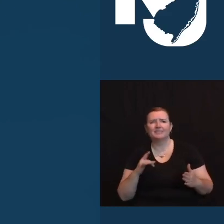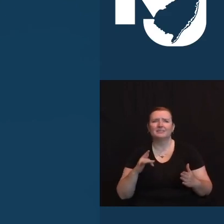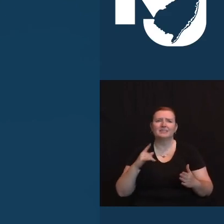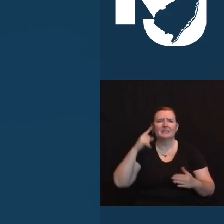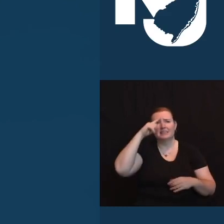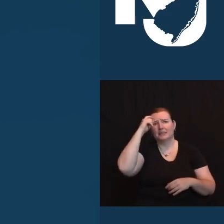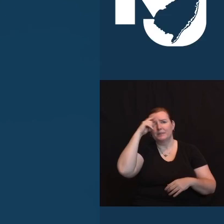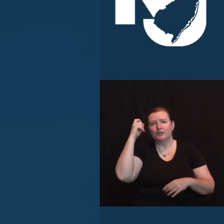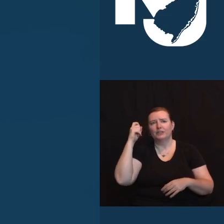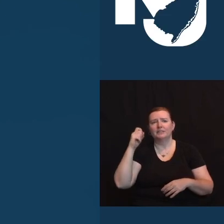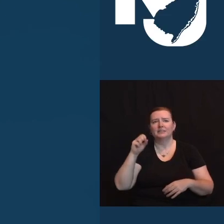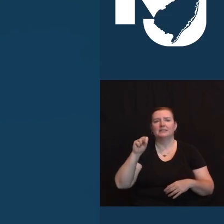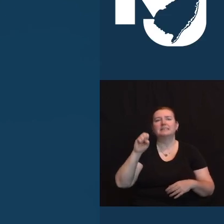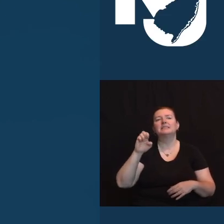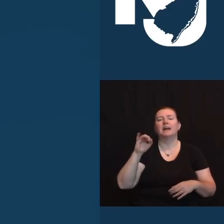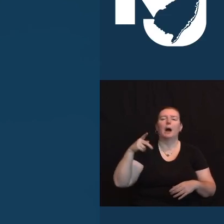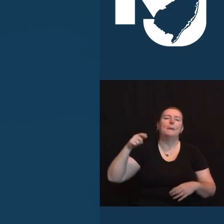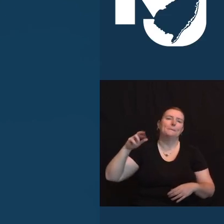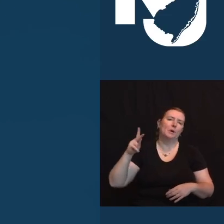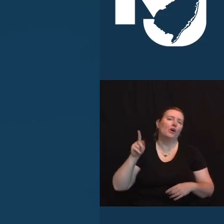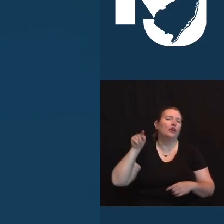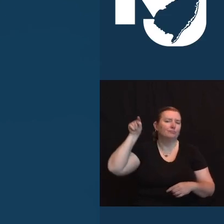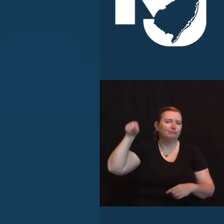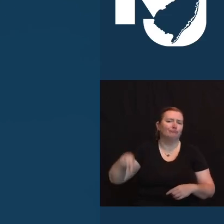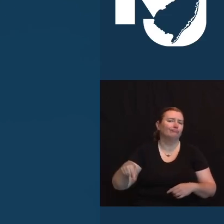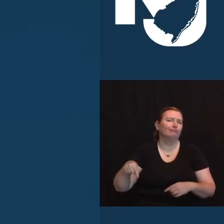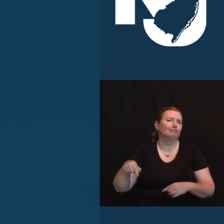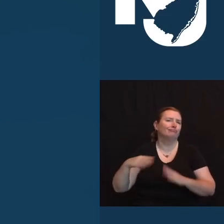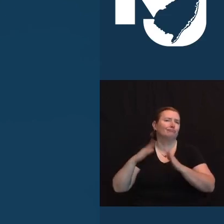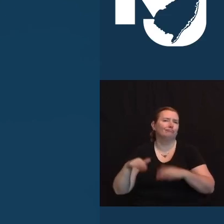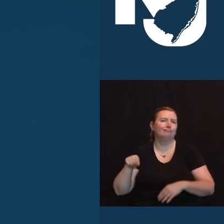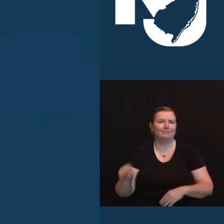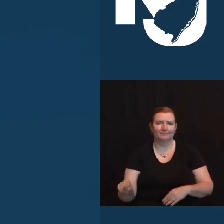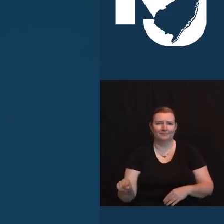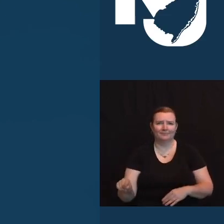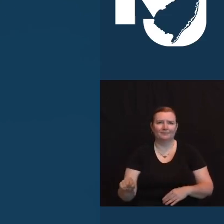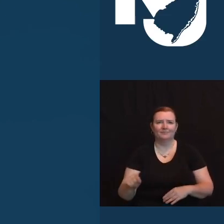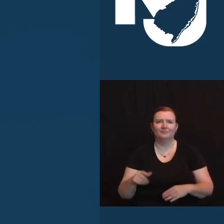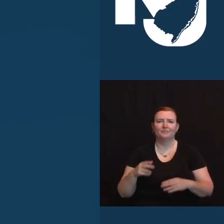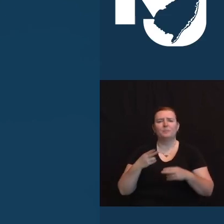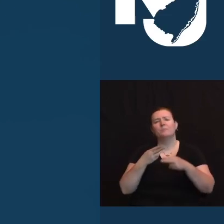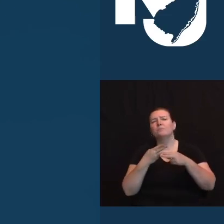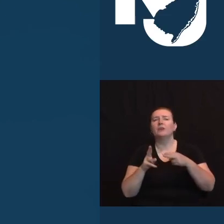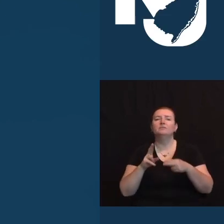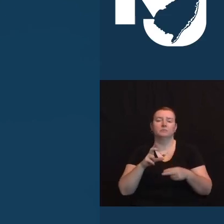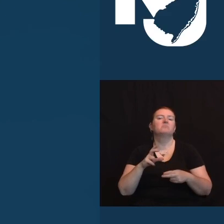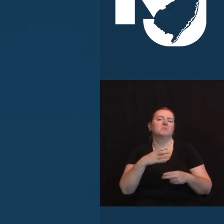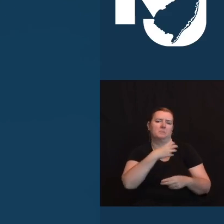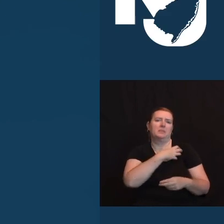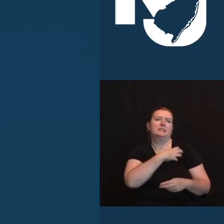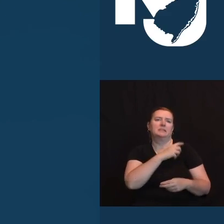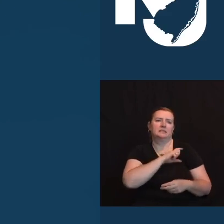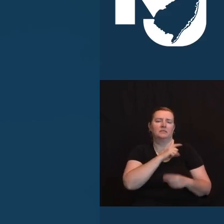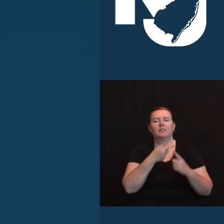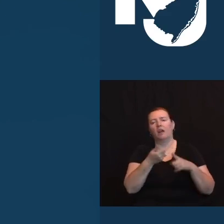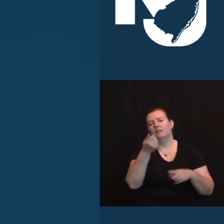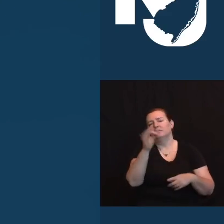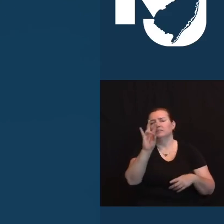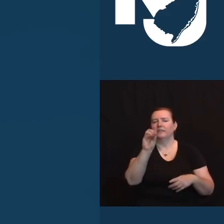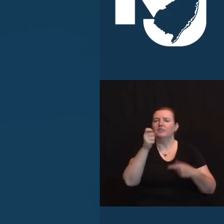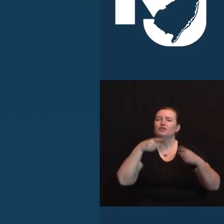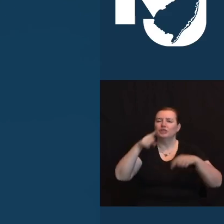was yesterday, where Joe also served as a seasonal police officer throughout the 1970s and into the early 80s. When